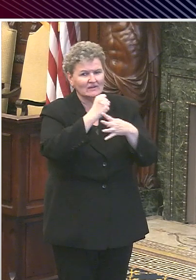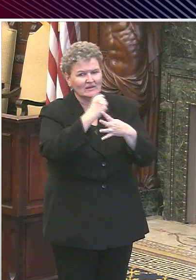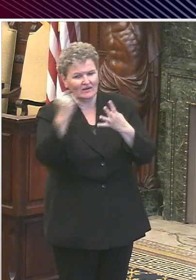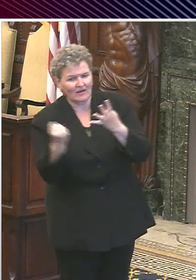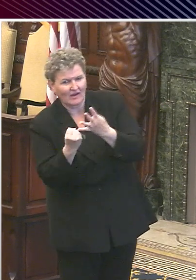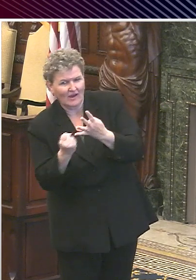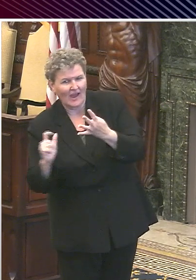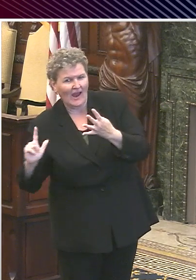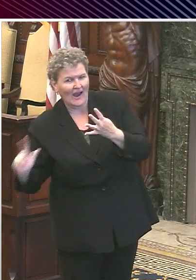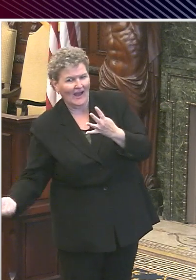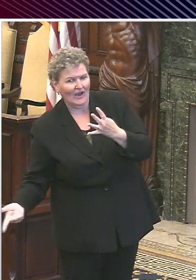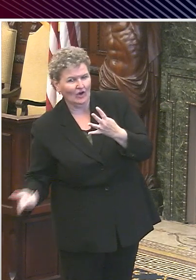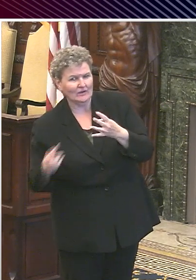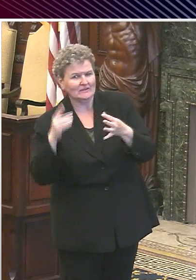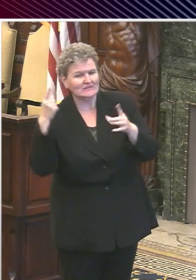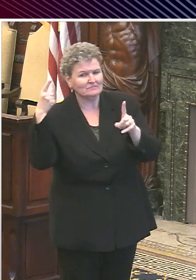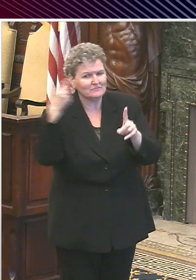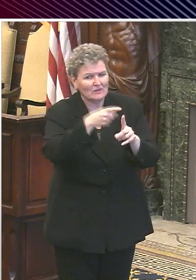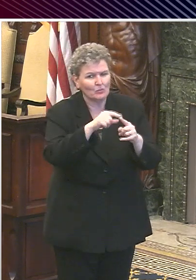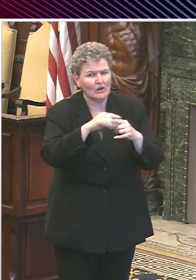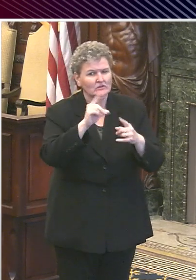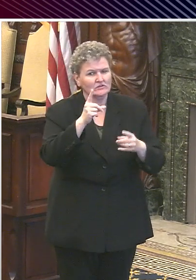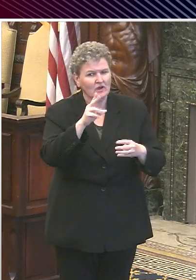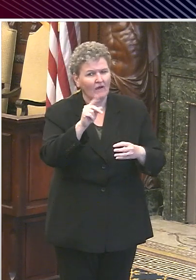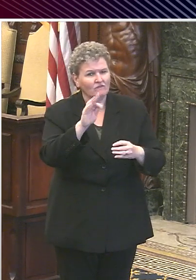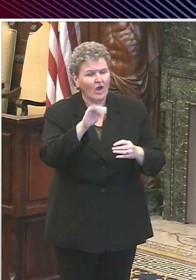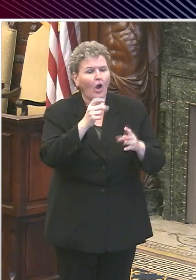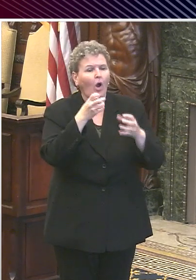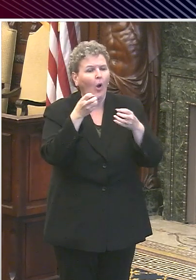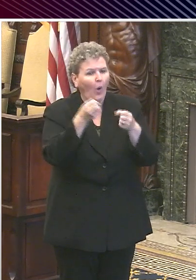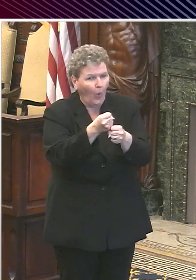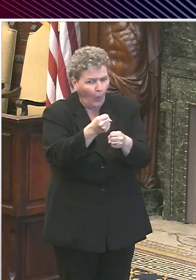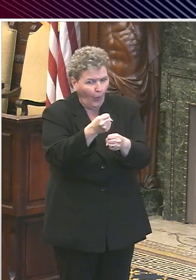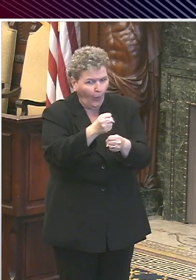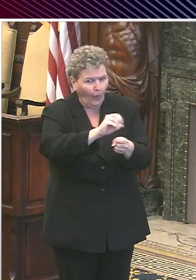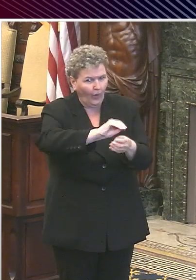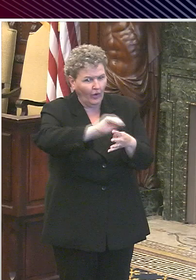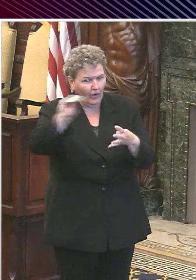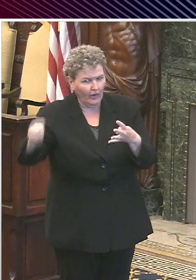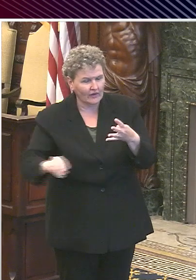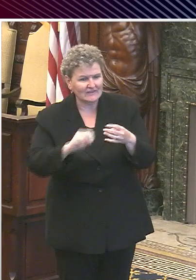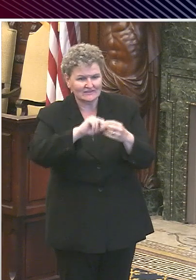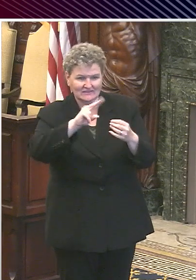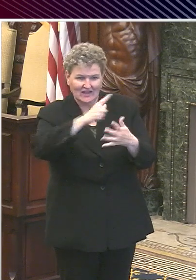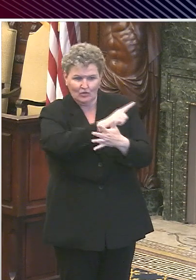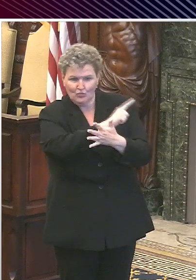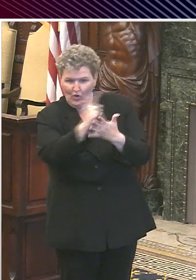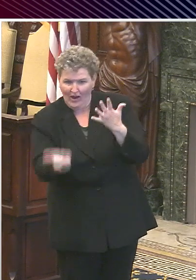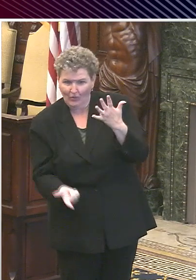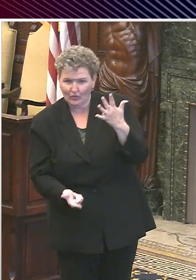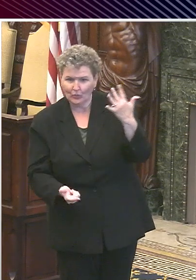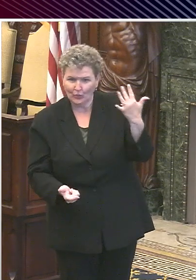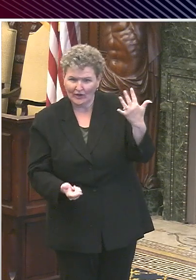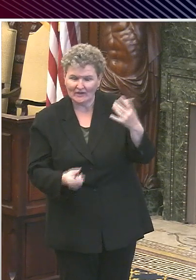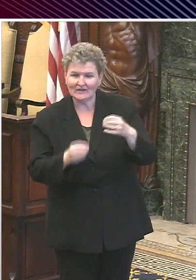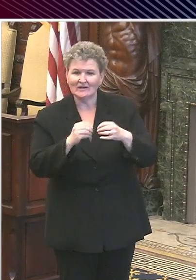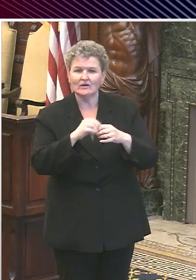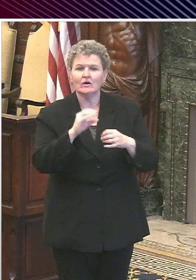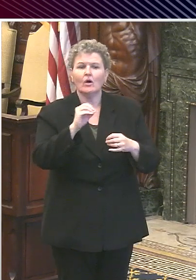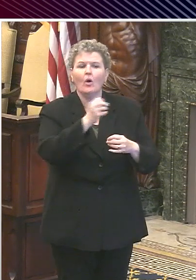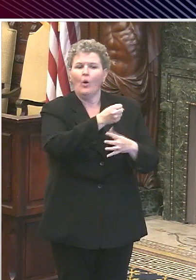if your question is specific to Dr. Farley. We want to focus, and we'll get back to you, Lawrence, okay? So if you don't